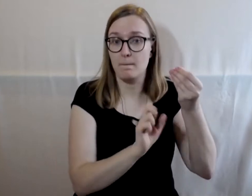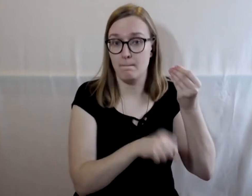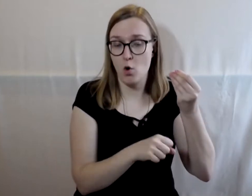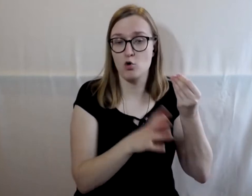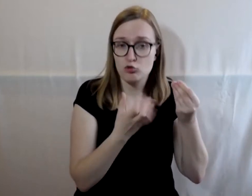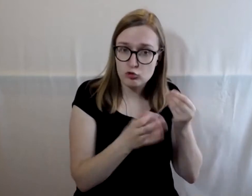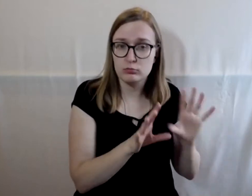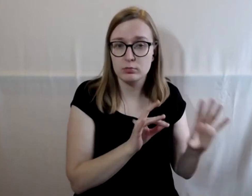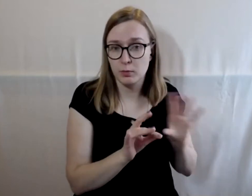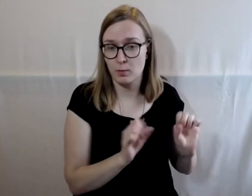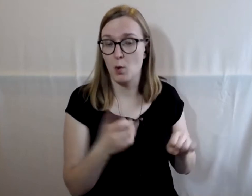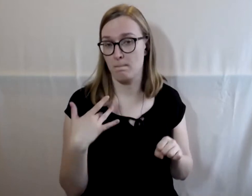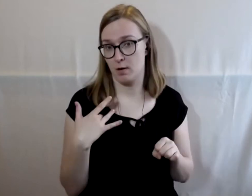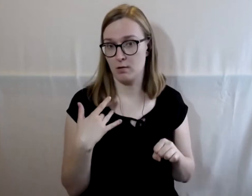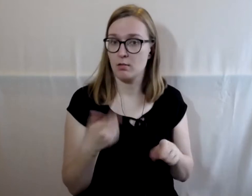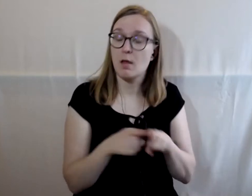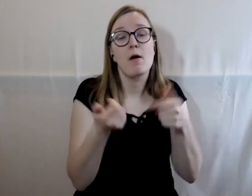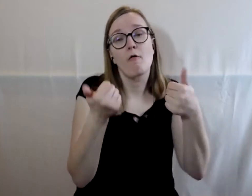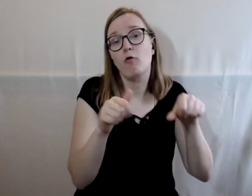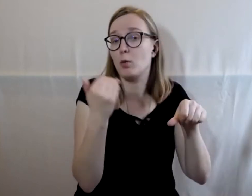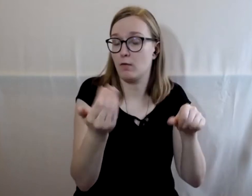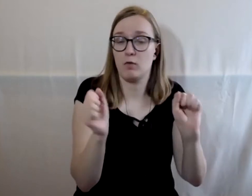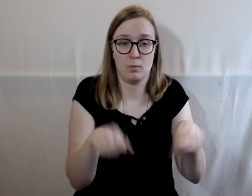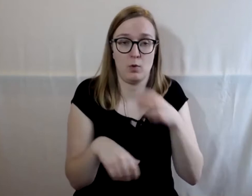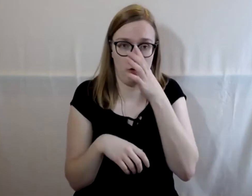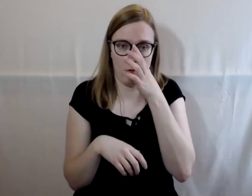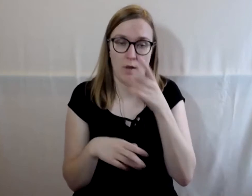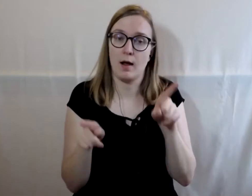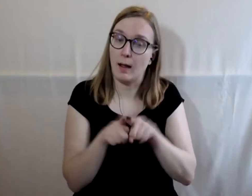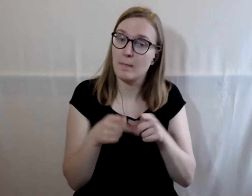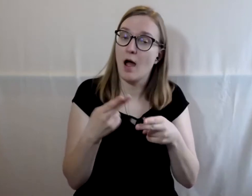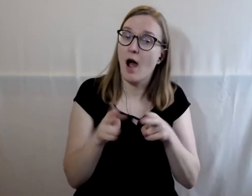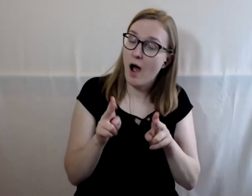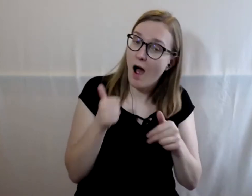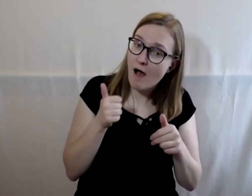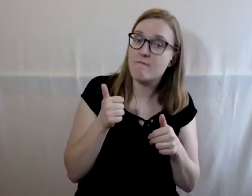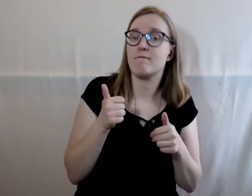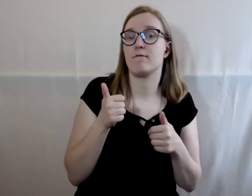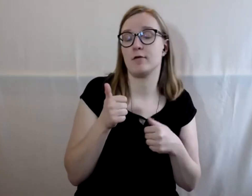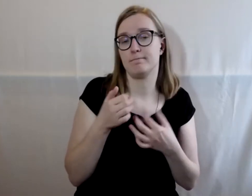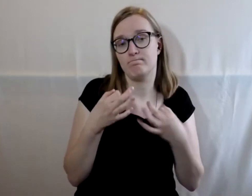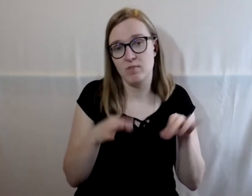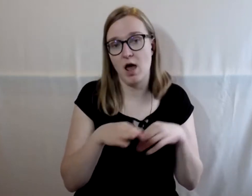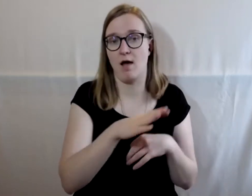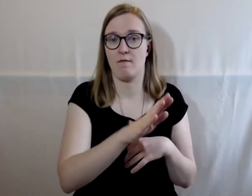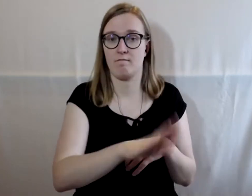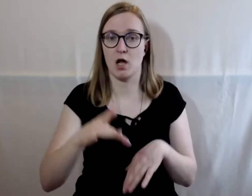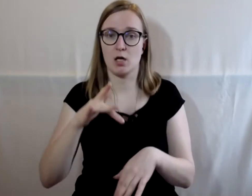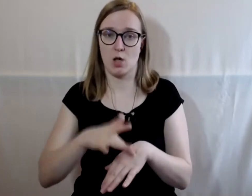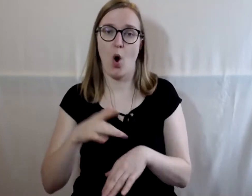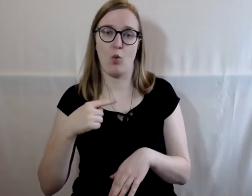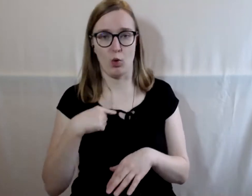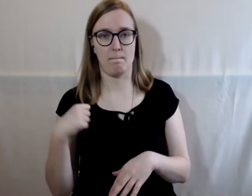So it's just another way of giving agency without, you know, it's not full agency,